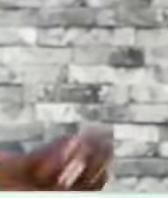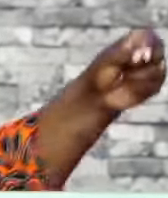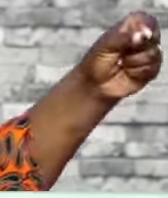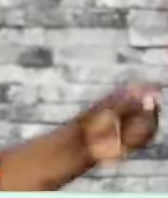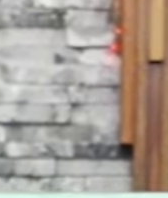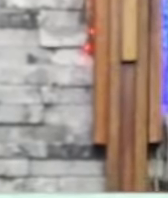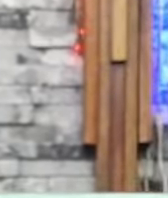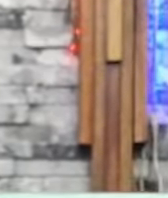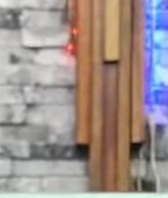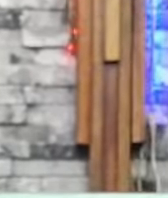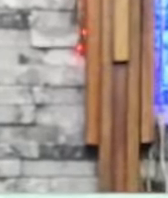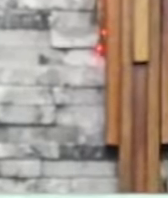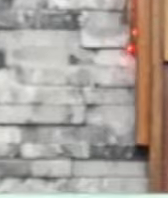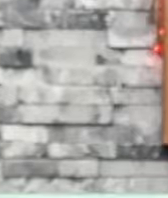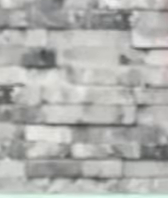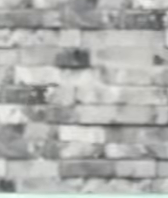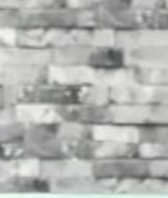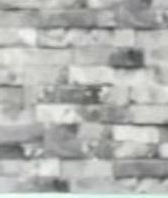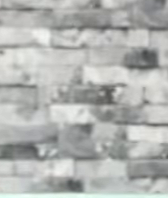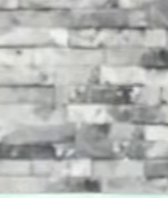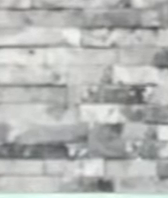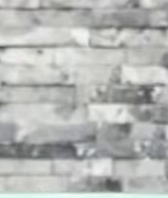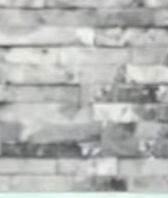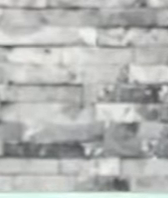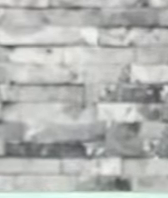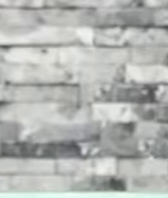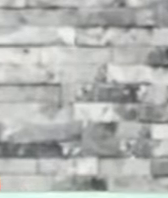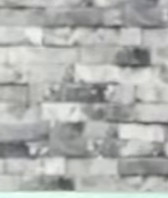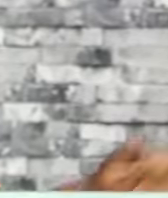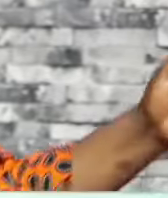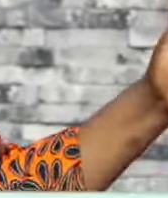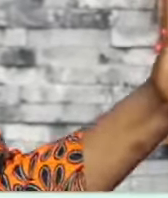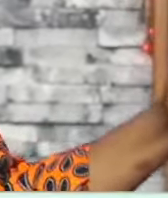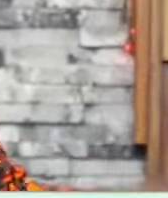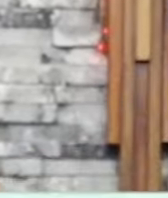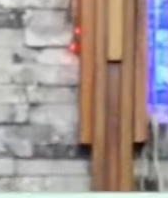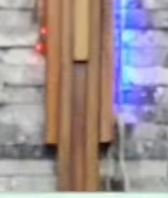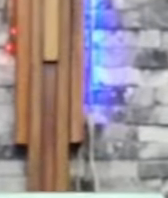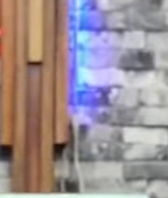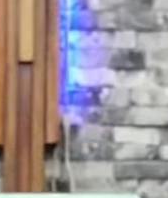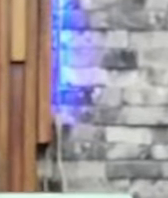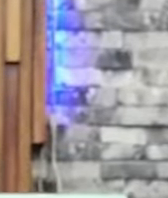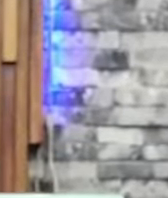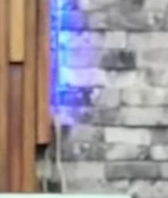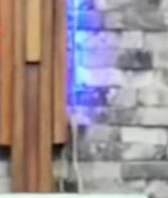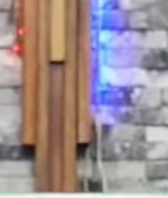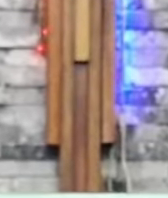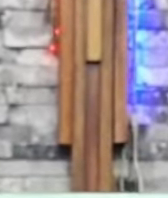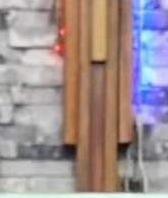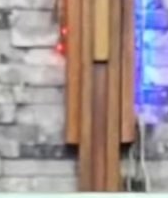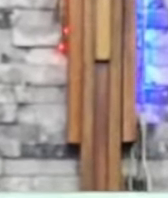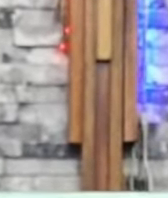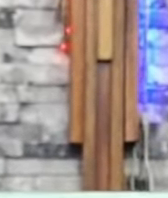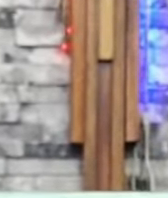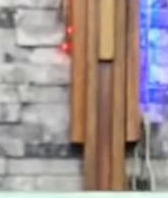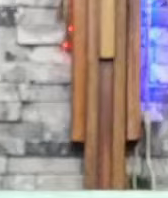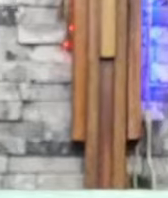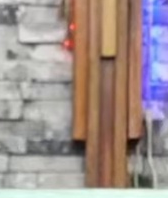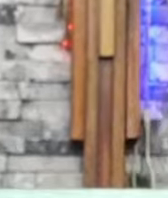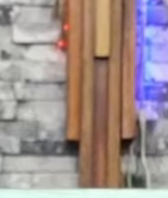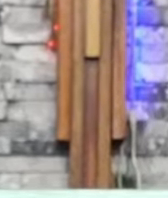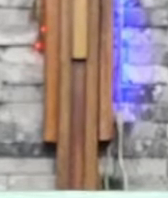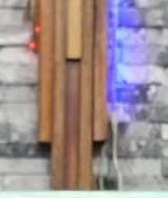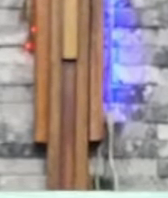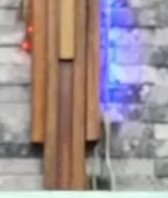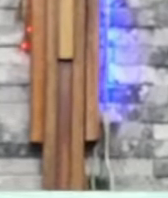faithful as ever. Bado yeye ni mwaminifu kama kale tu. Even when things are as difficult as they are. Hata wakati mambo yamekuwa magumu. And so David